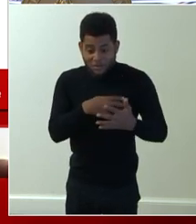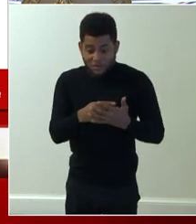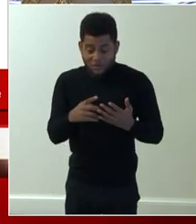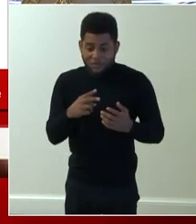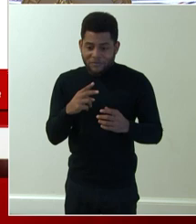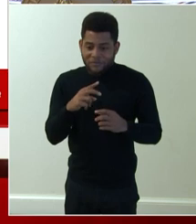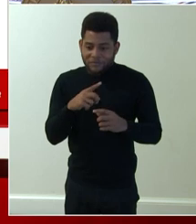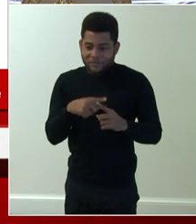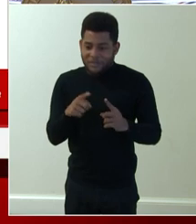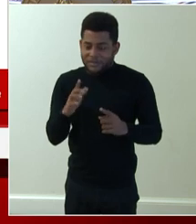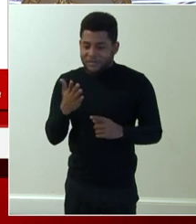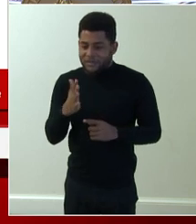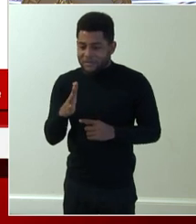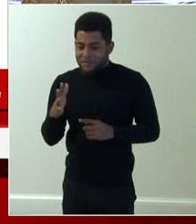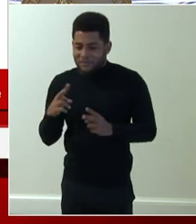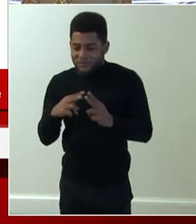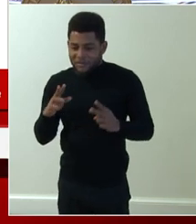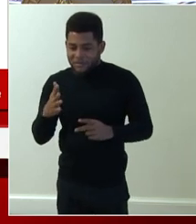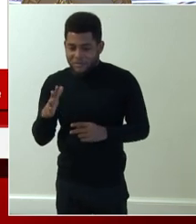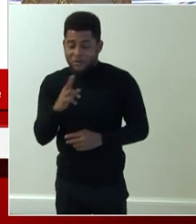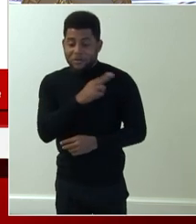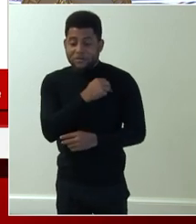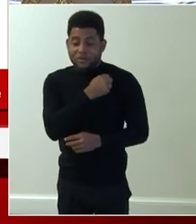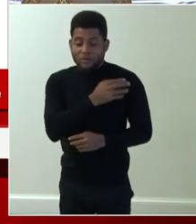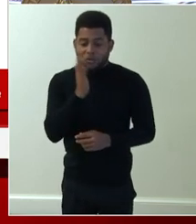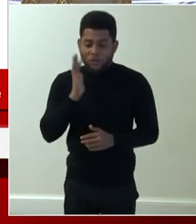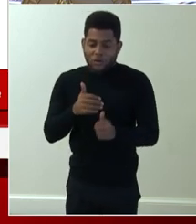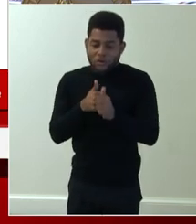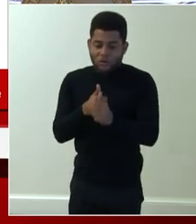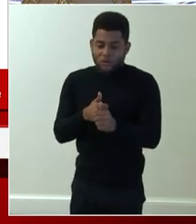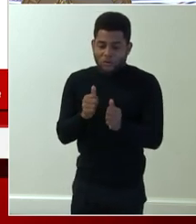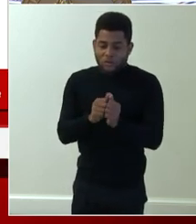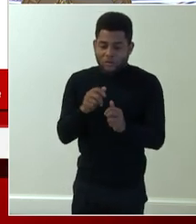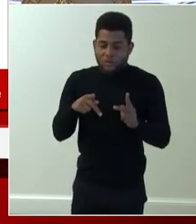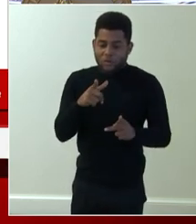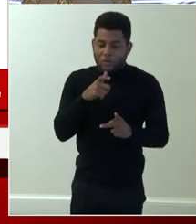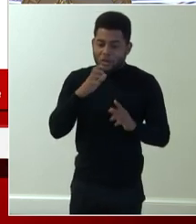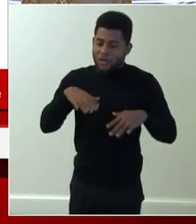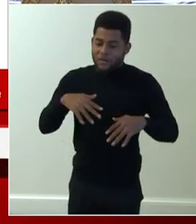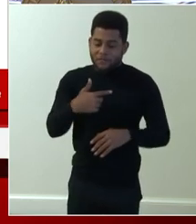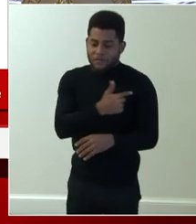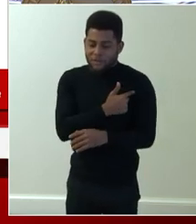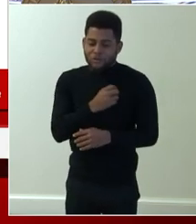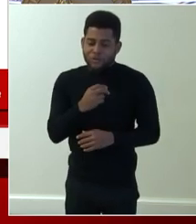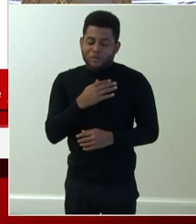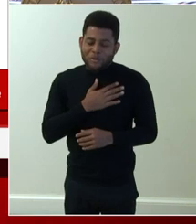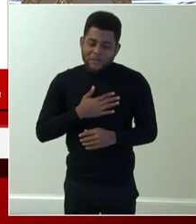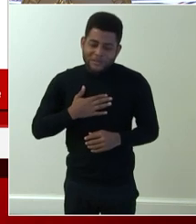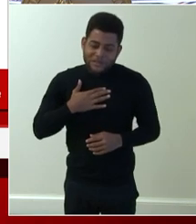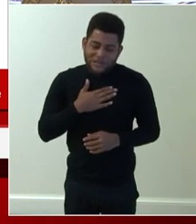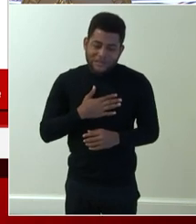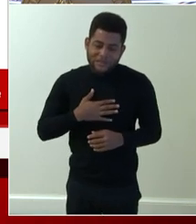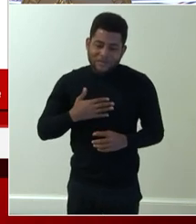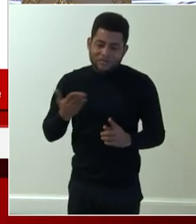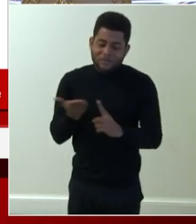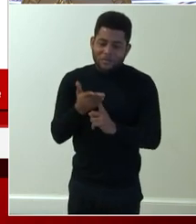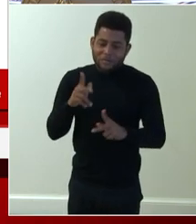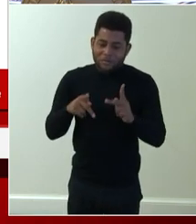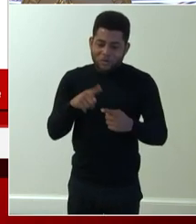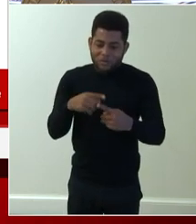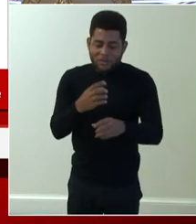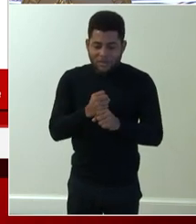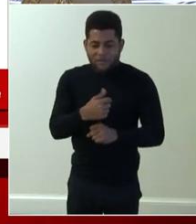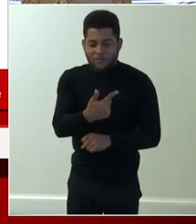similar. Our hospitals are going to fill with people who have not been vaccinated. So get vaccinated, get your